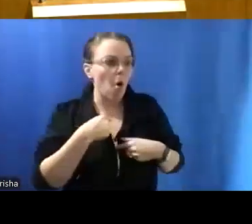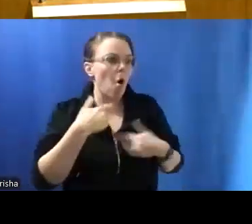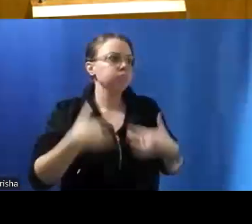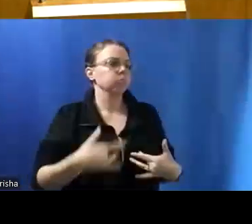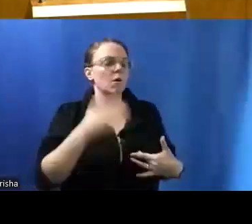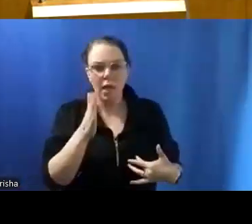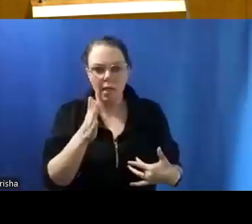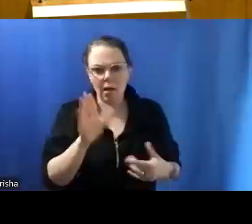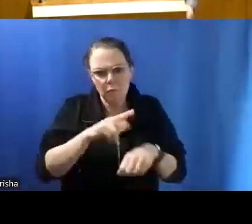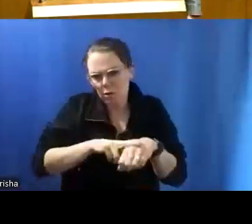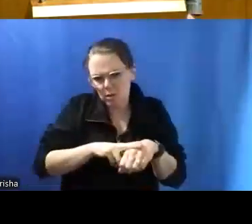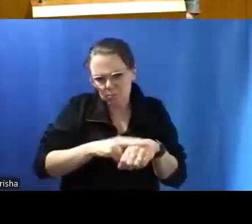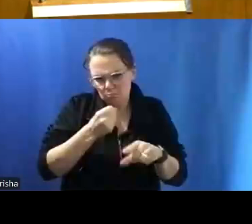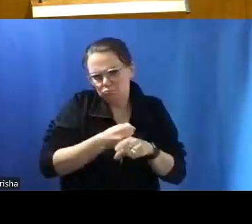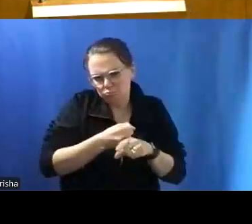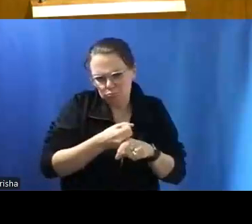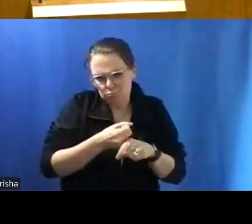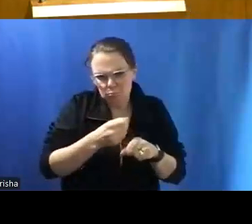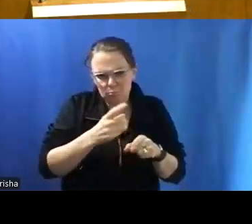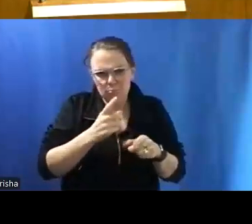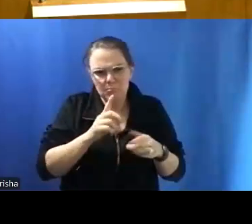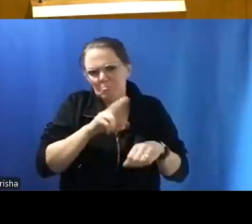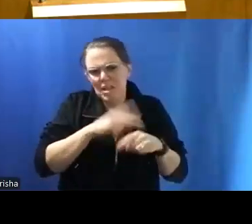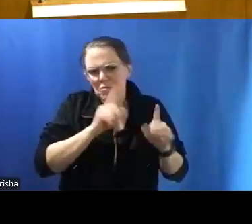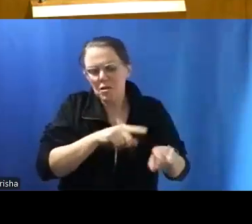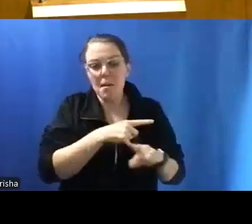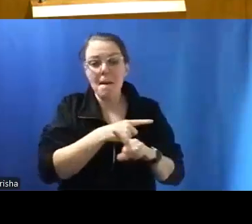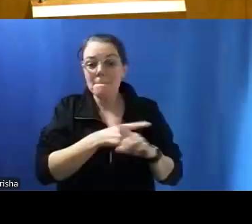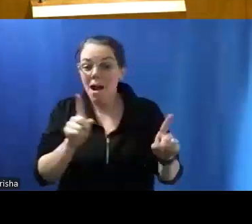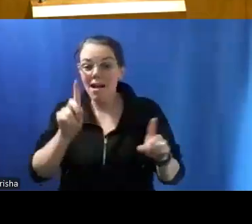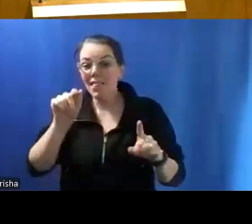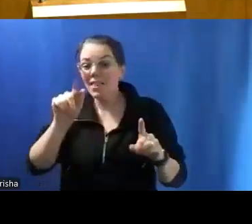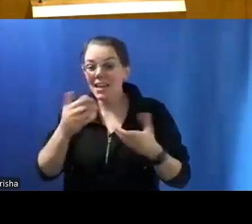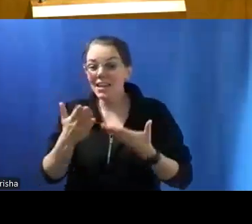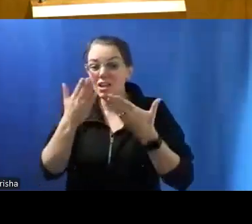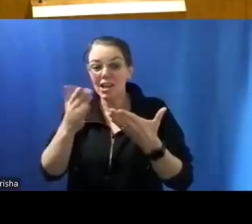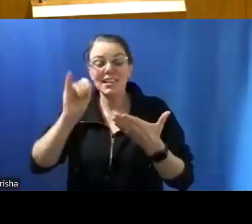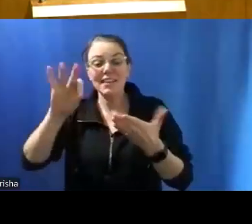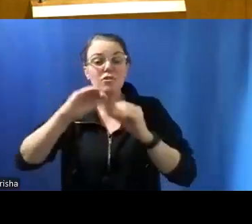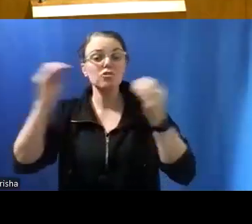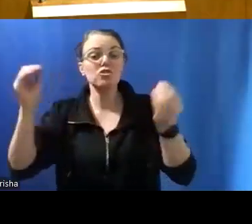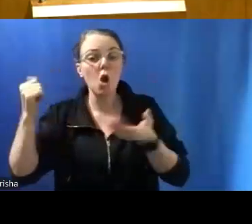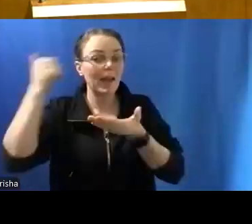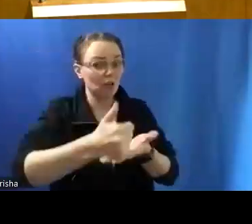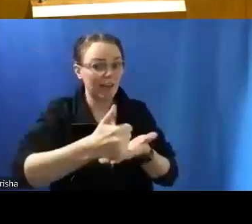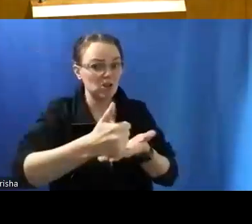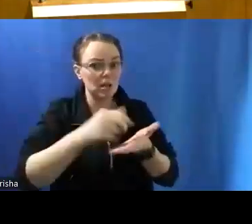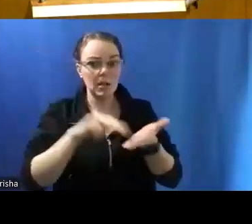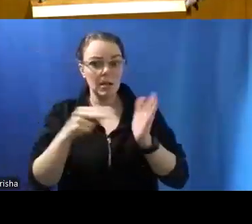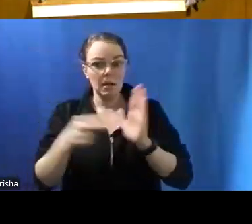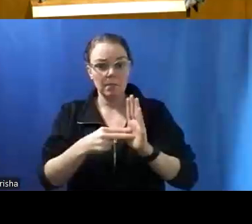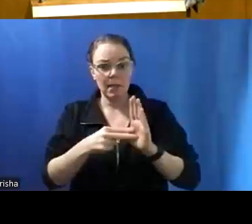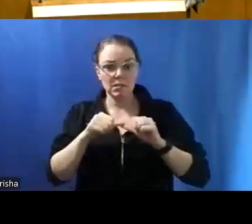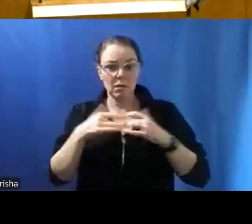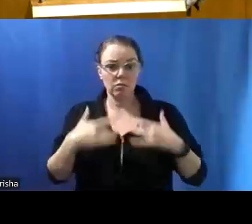because they've noticed they're losing their vision. But the data suggests that without intervention, often it doesn't just get better on